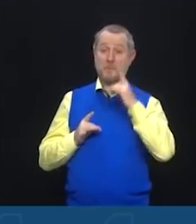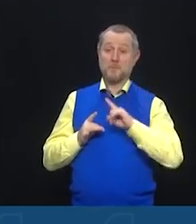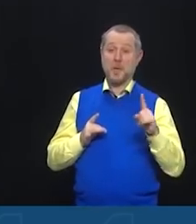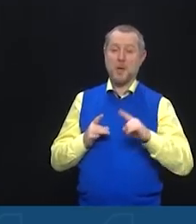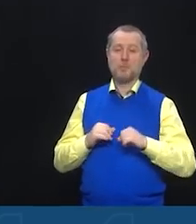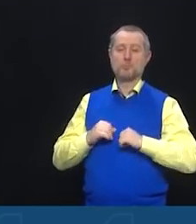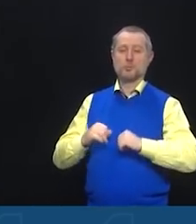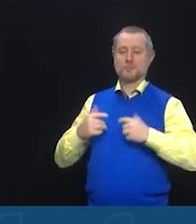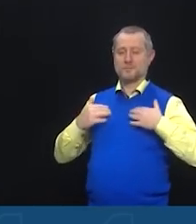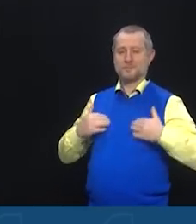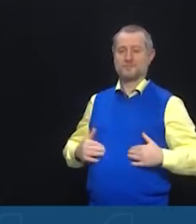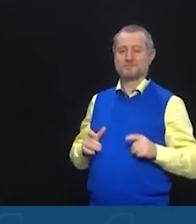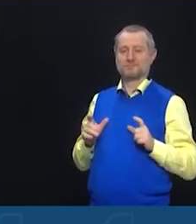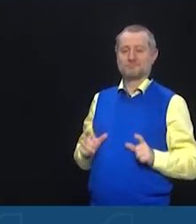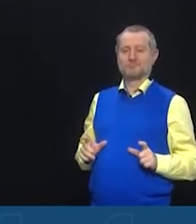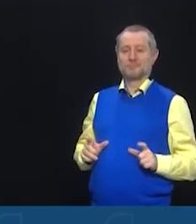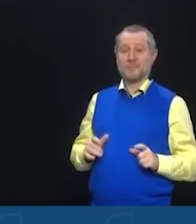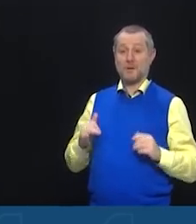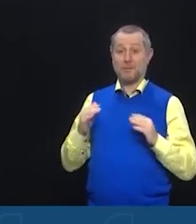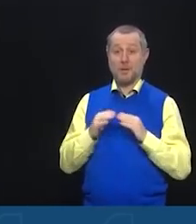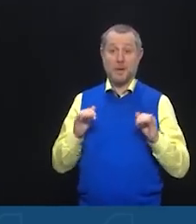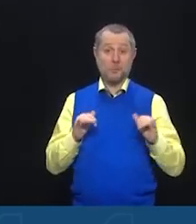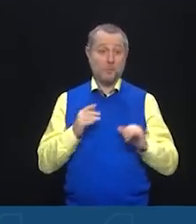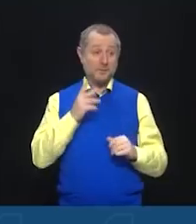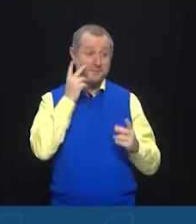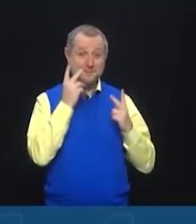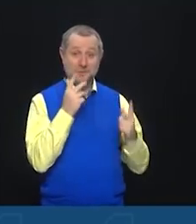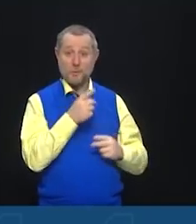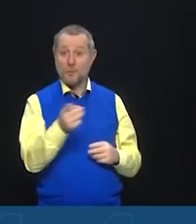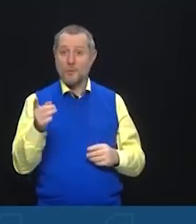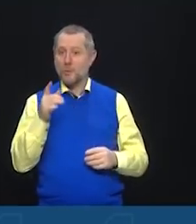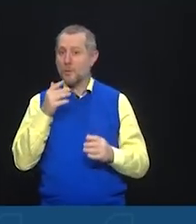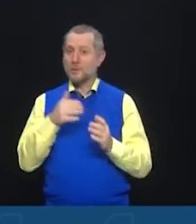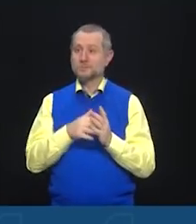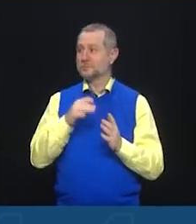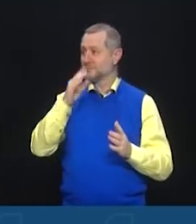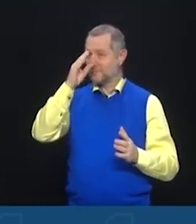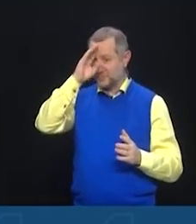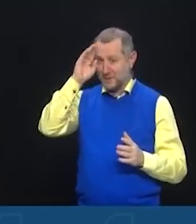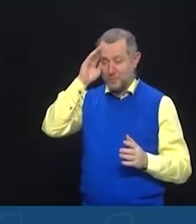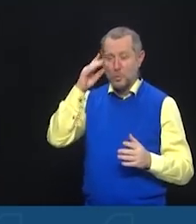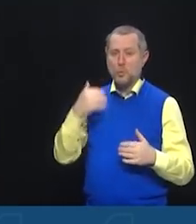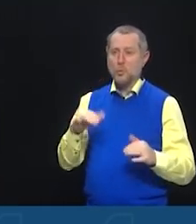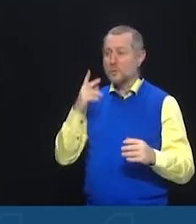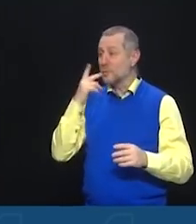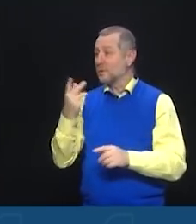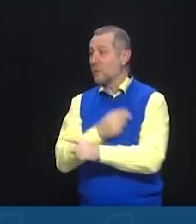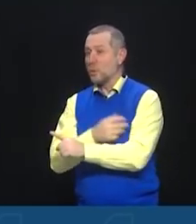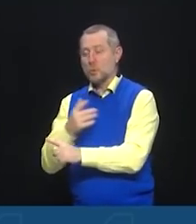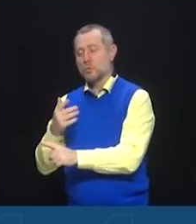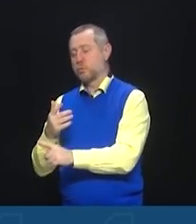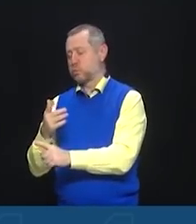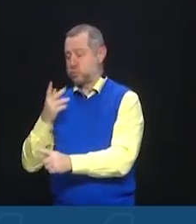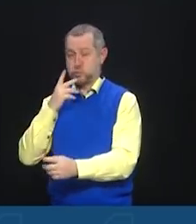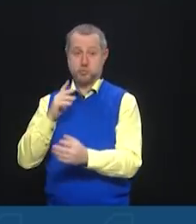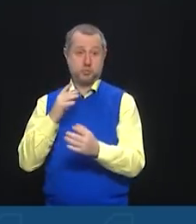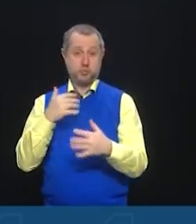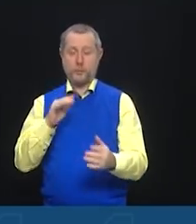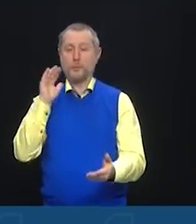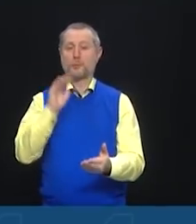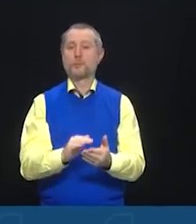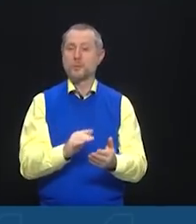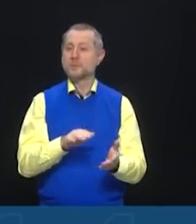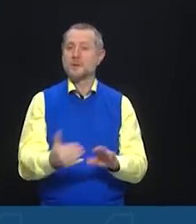as great as the protection that we see against hospitalization or death. There, the data are